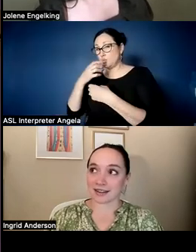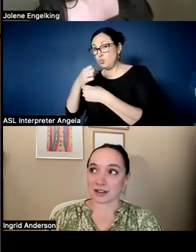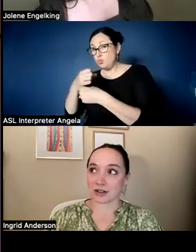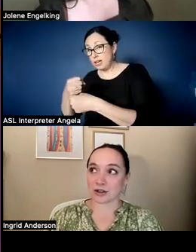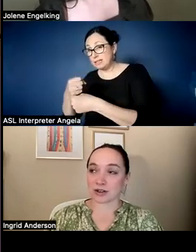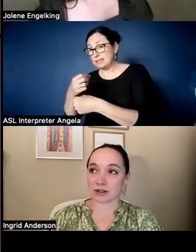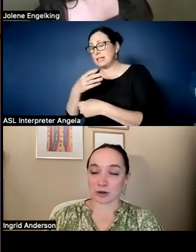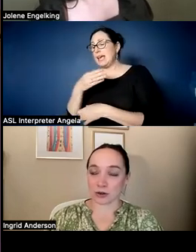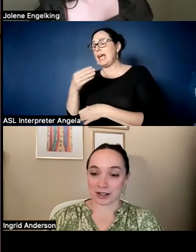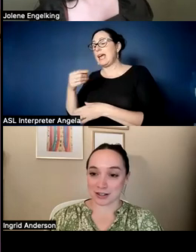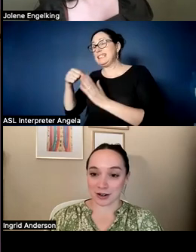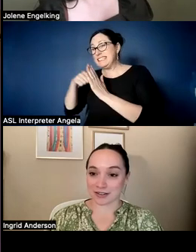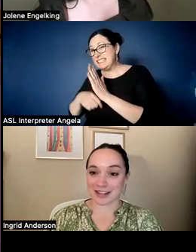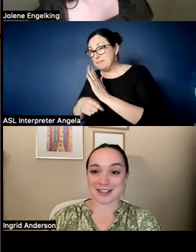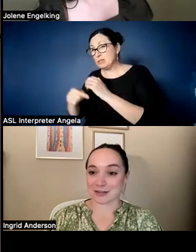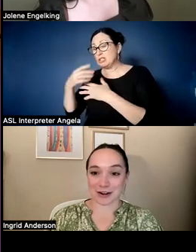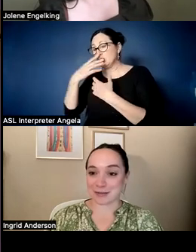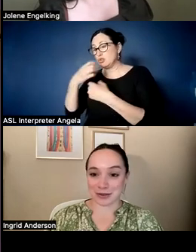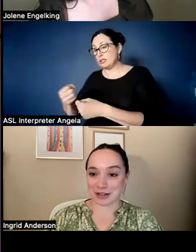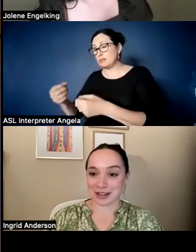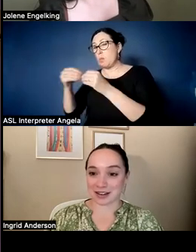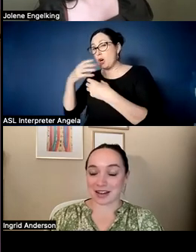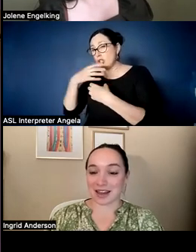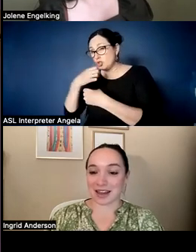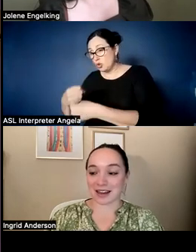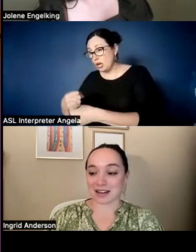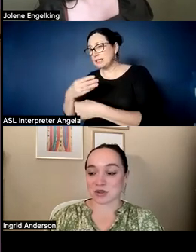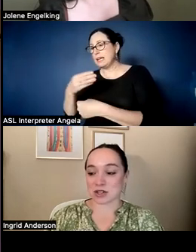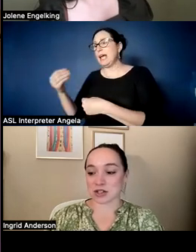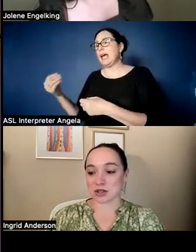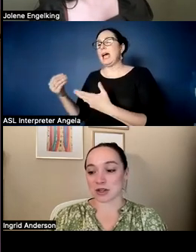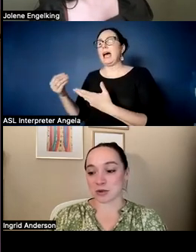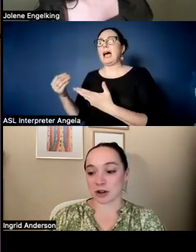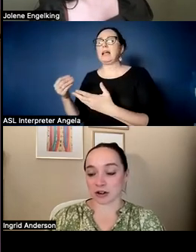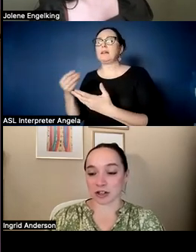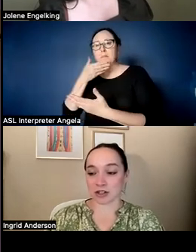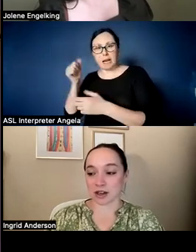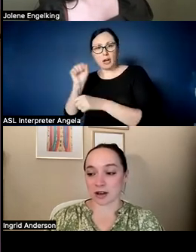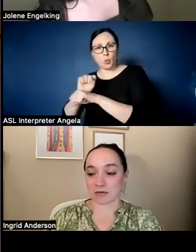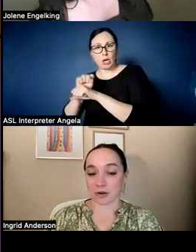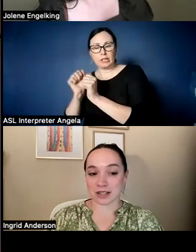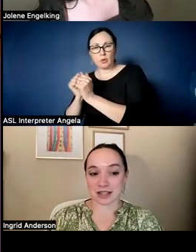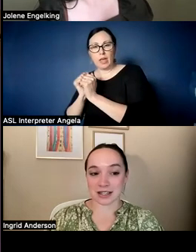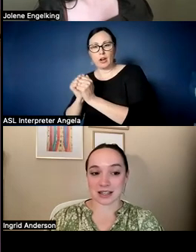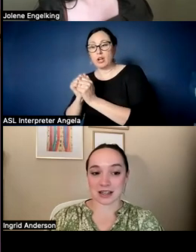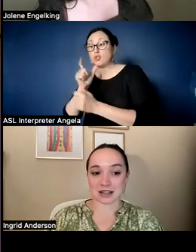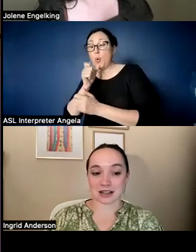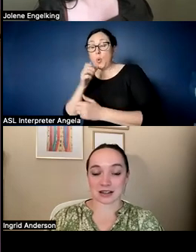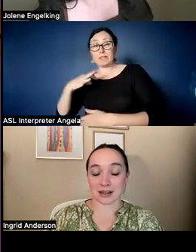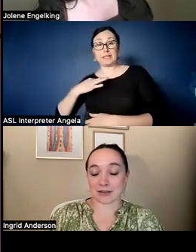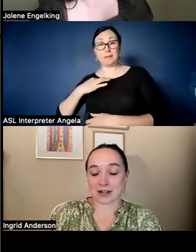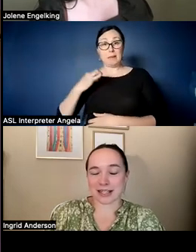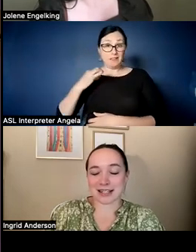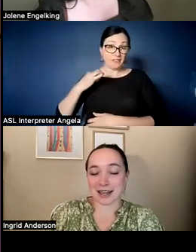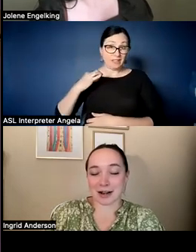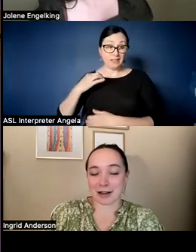end, who did it serve? It served our community. And so I just want to encourage folks listening to this, and